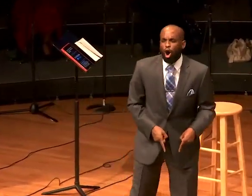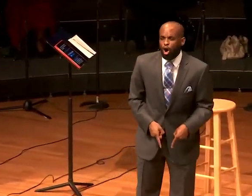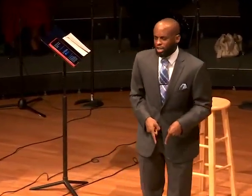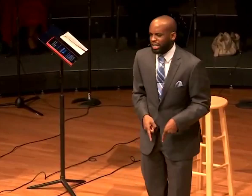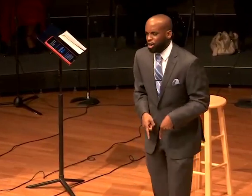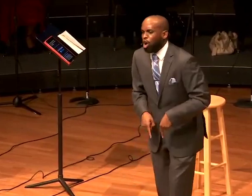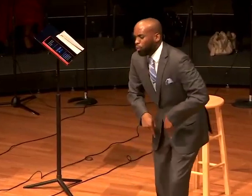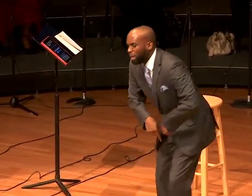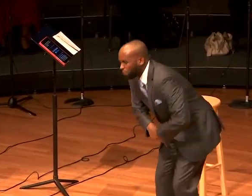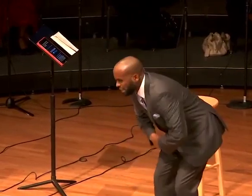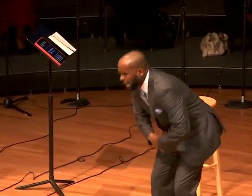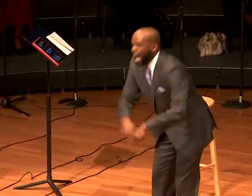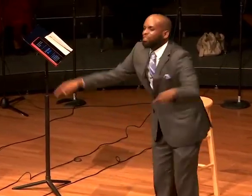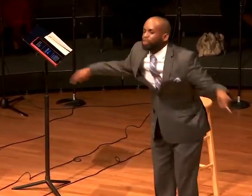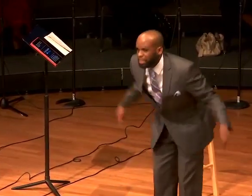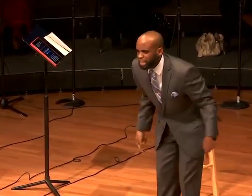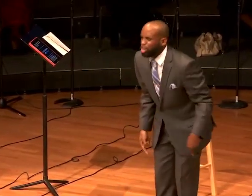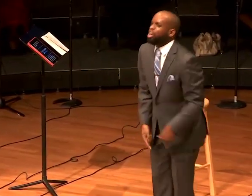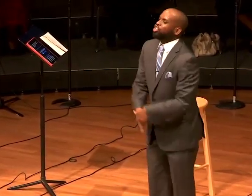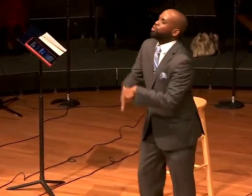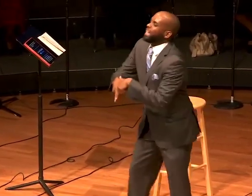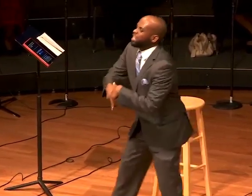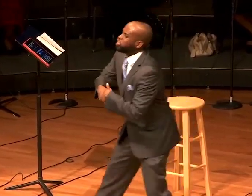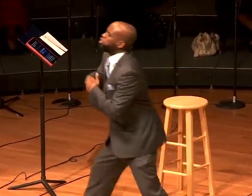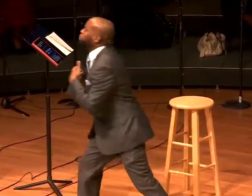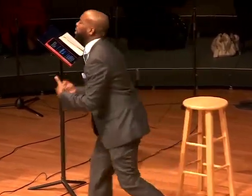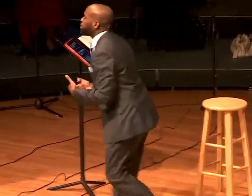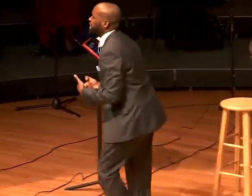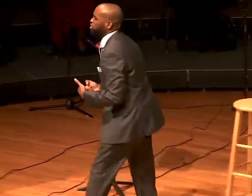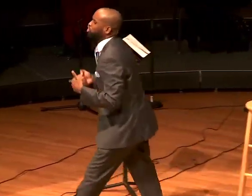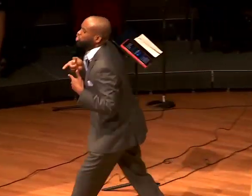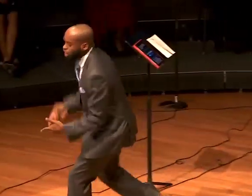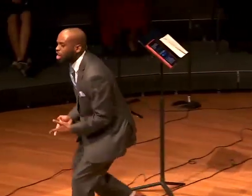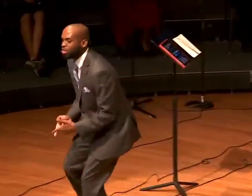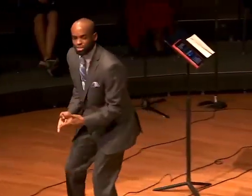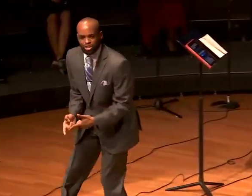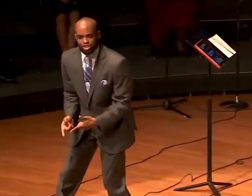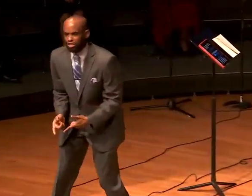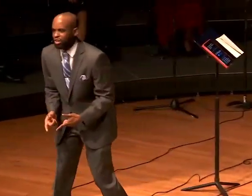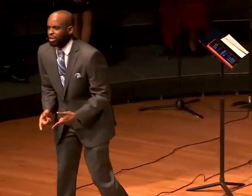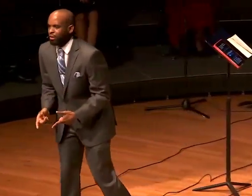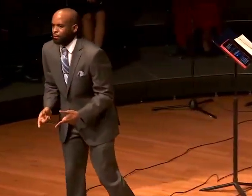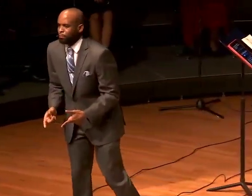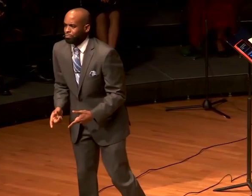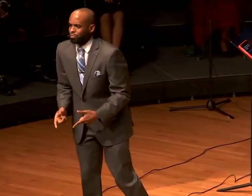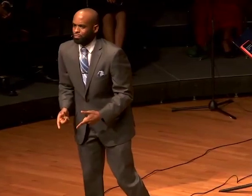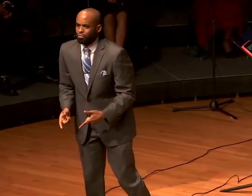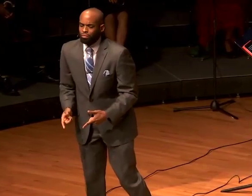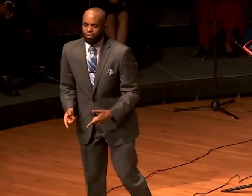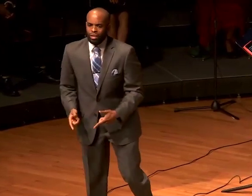why we're all here. We have gathered here to experience church.